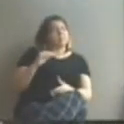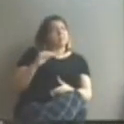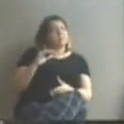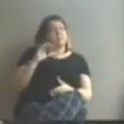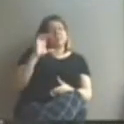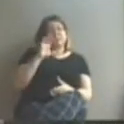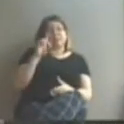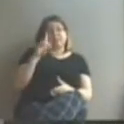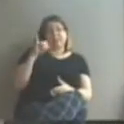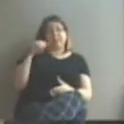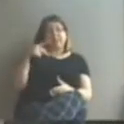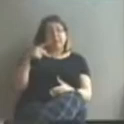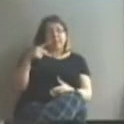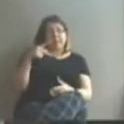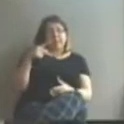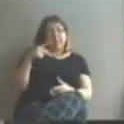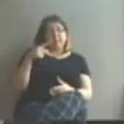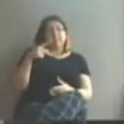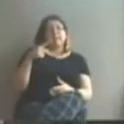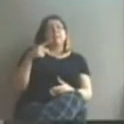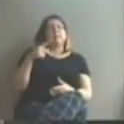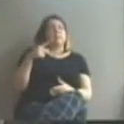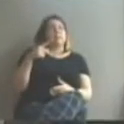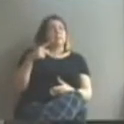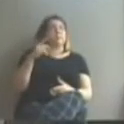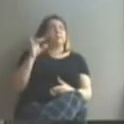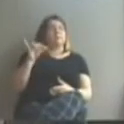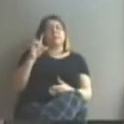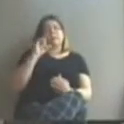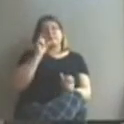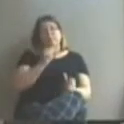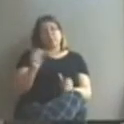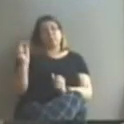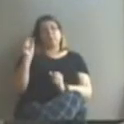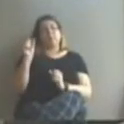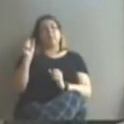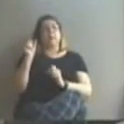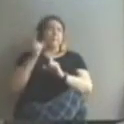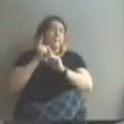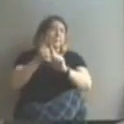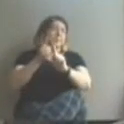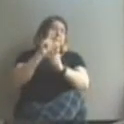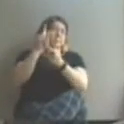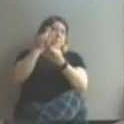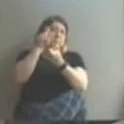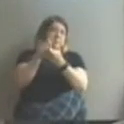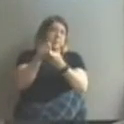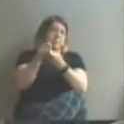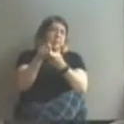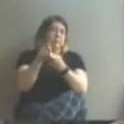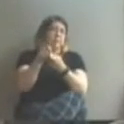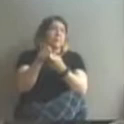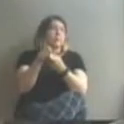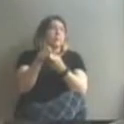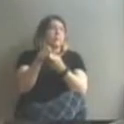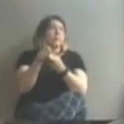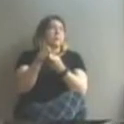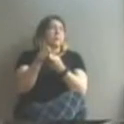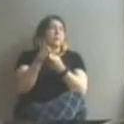C-DIP? And was it the strategic mission specific?